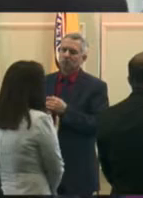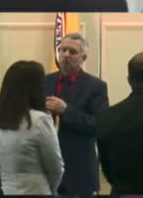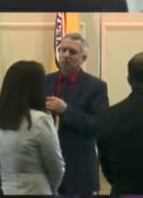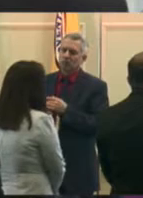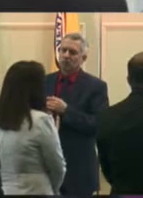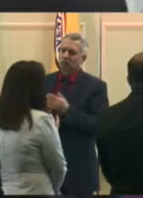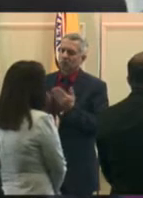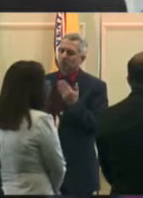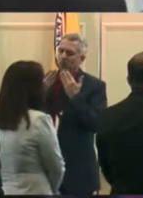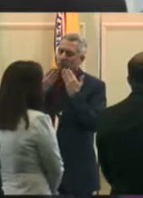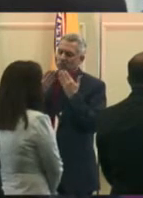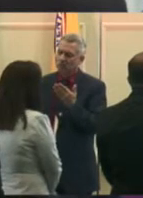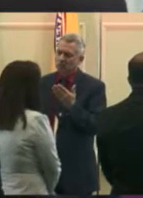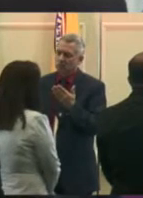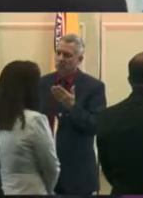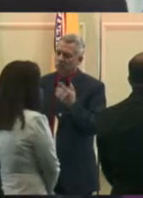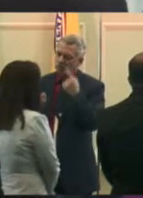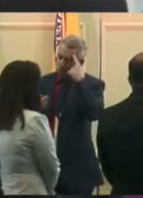for another day